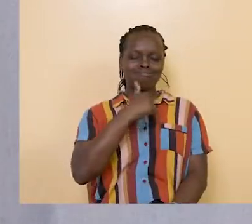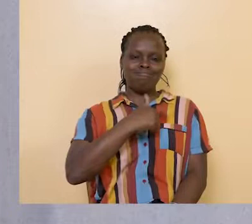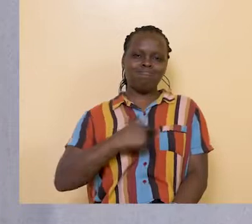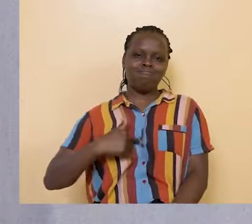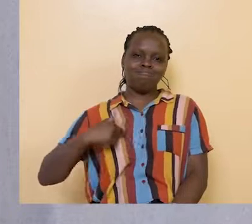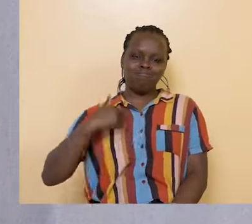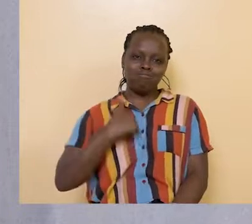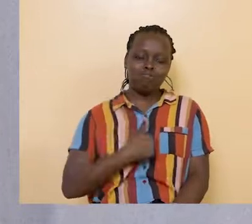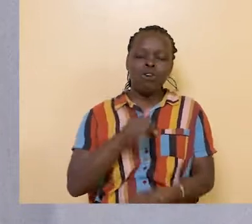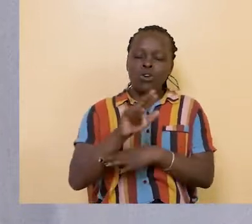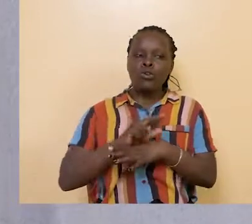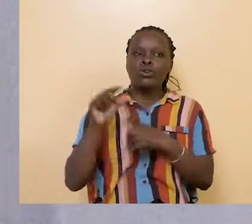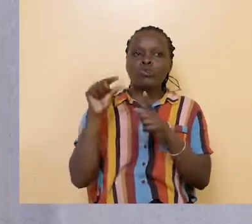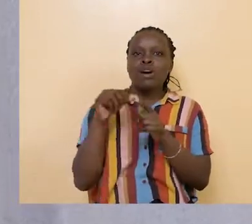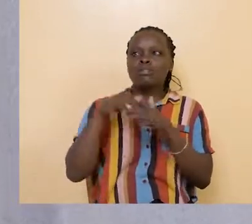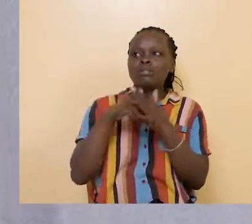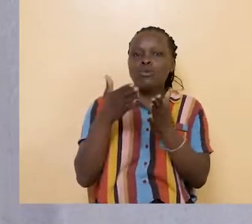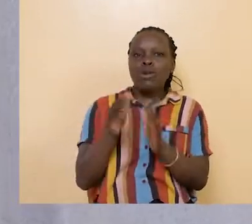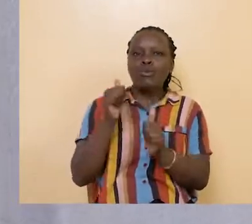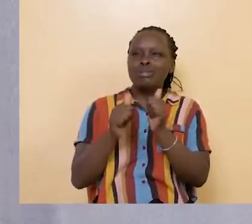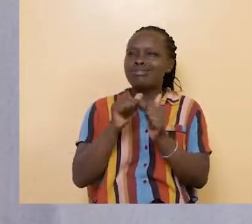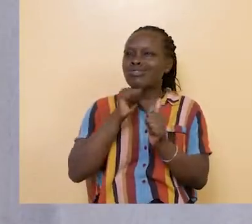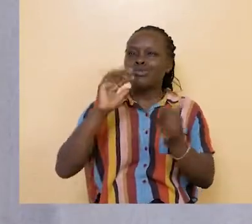of using our words in a way that is not